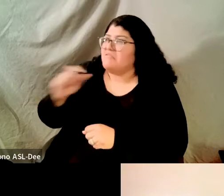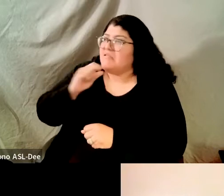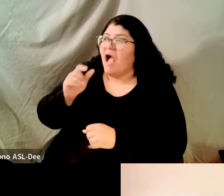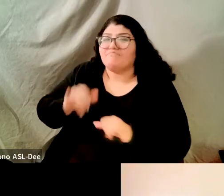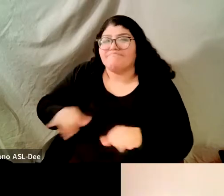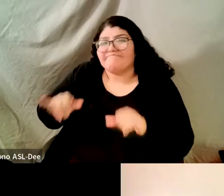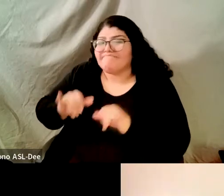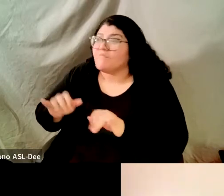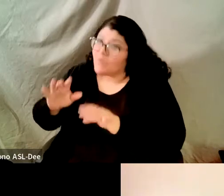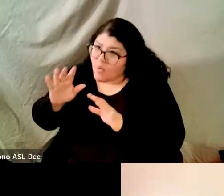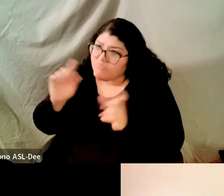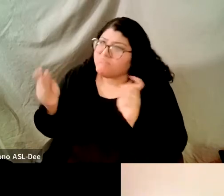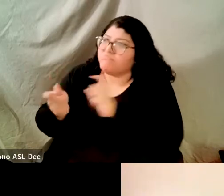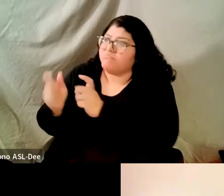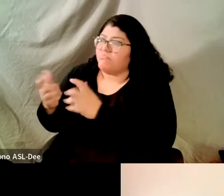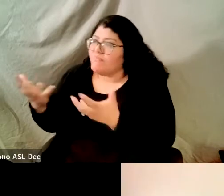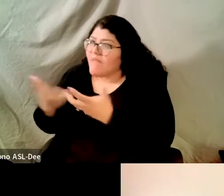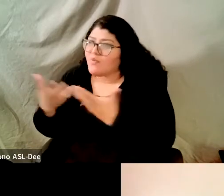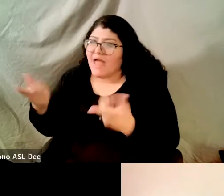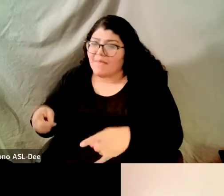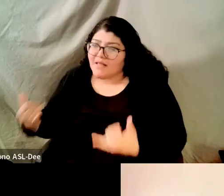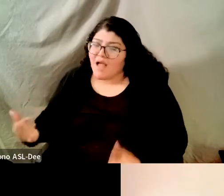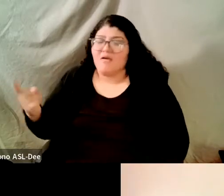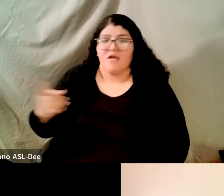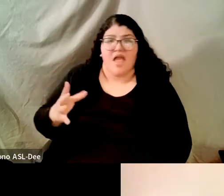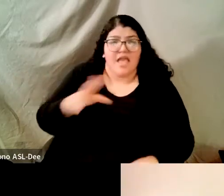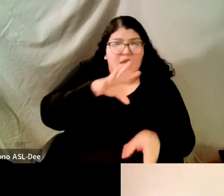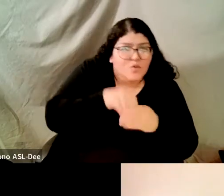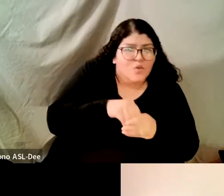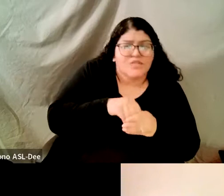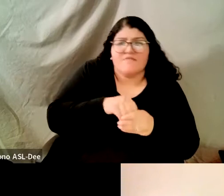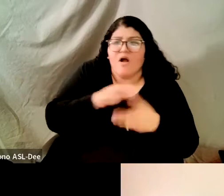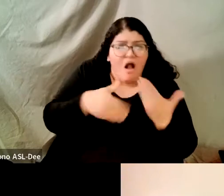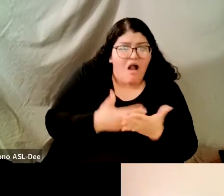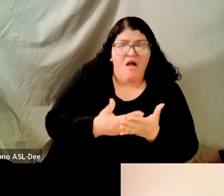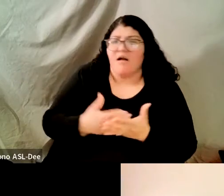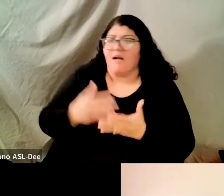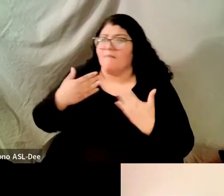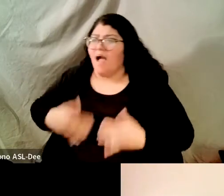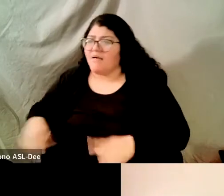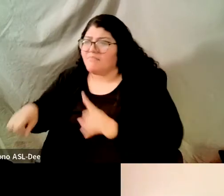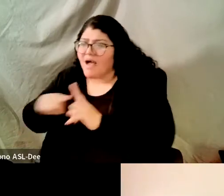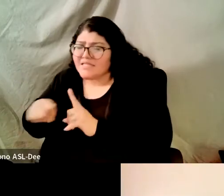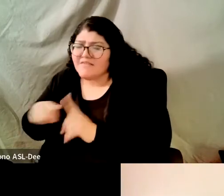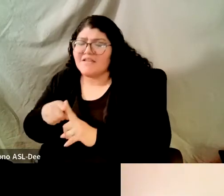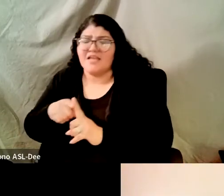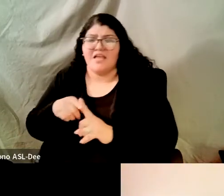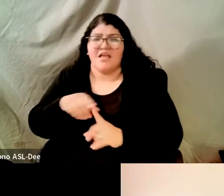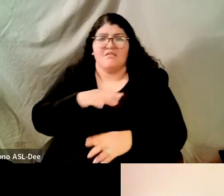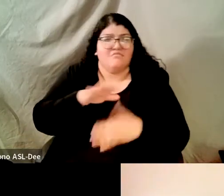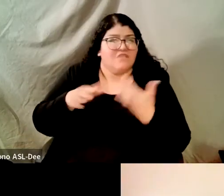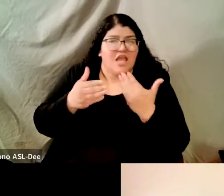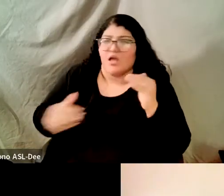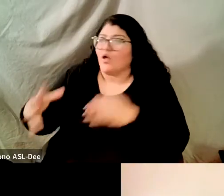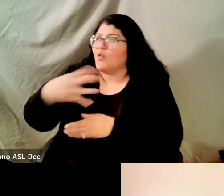you continue to push for like inclusivity, body acceptance, equality for all. And, you know, as a size